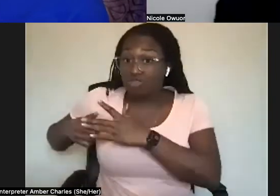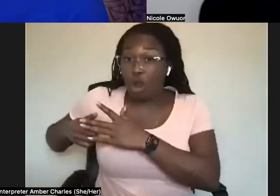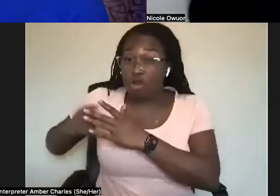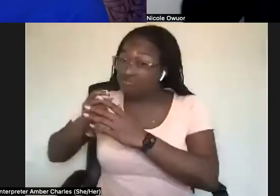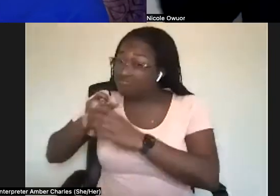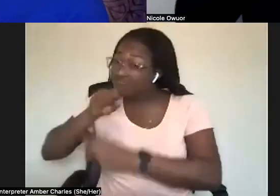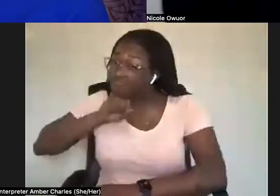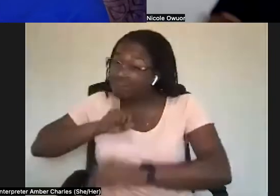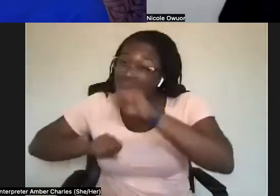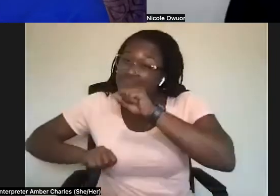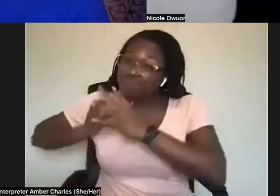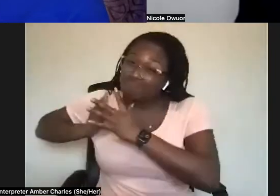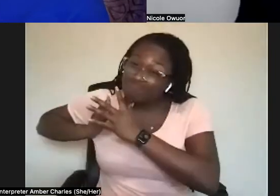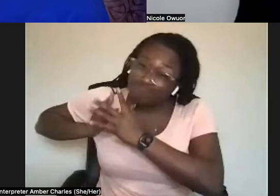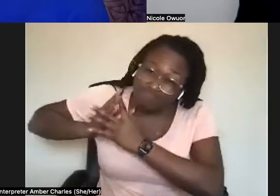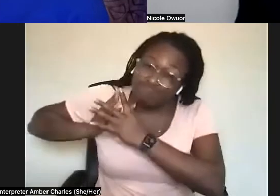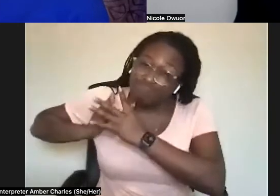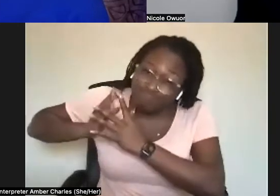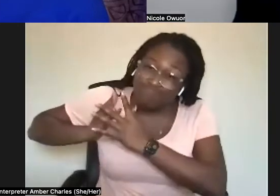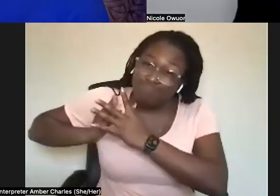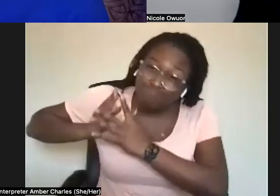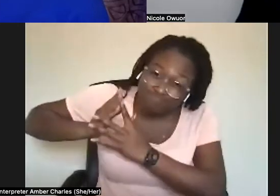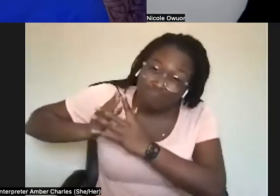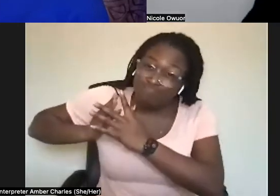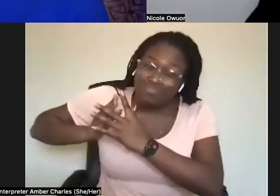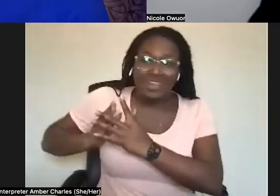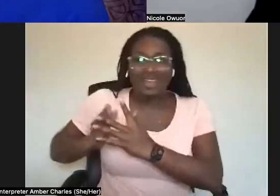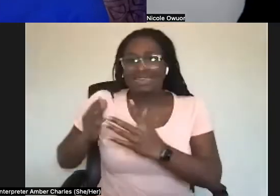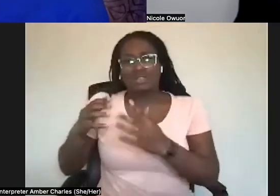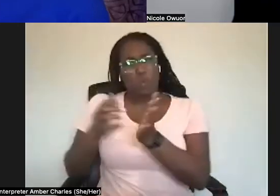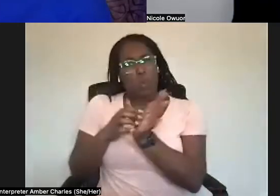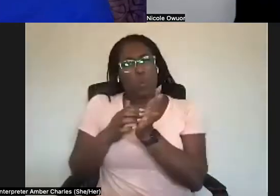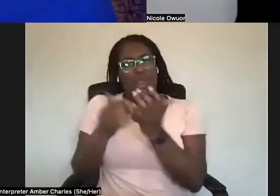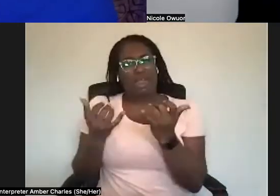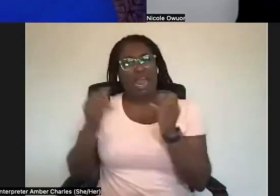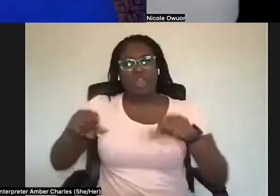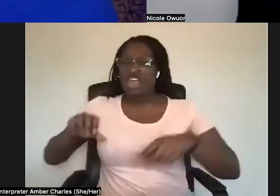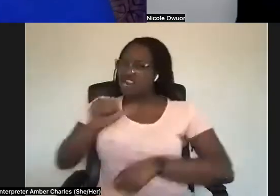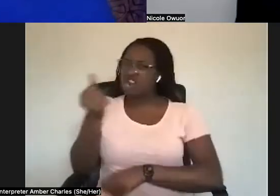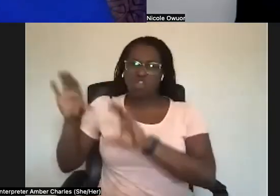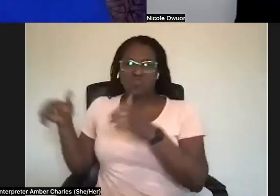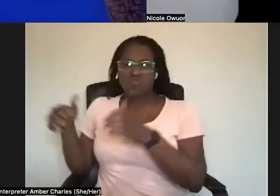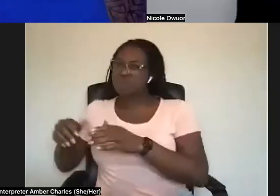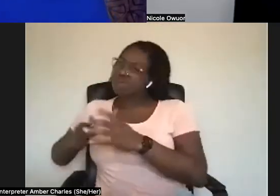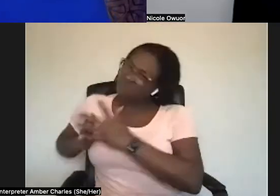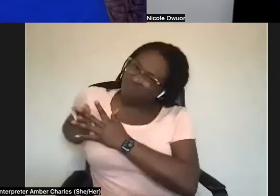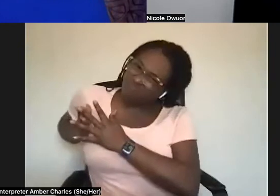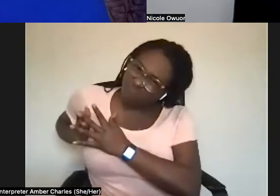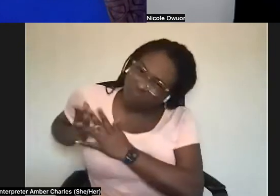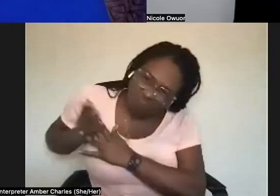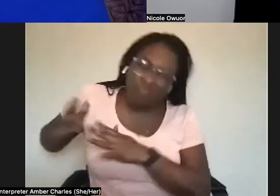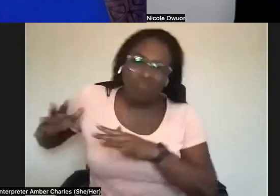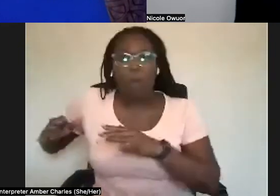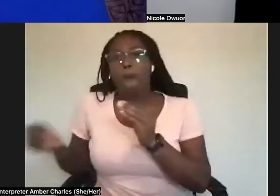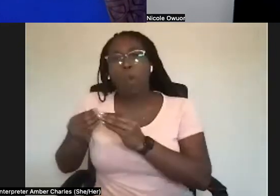I beat it up enough times that it's weak enough for the next group of people to come in and take it a little